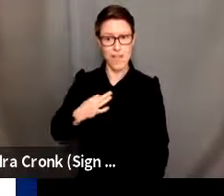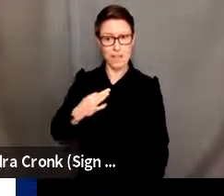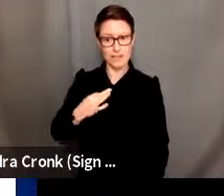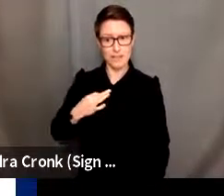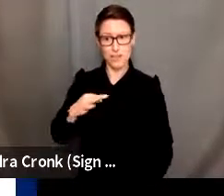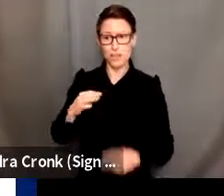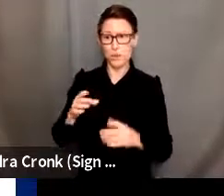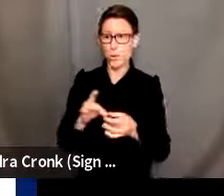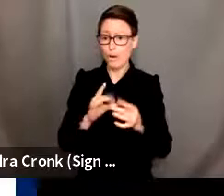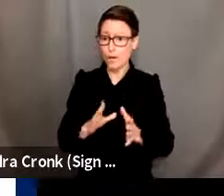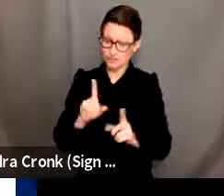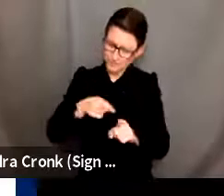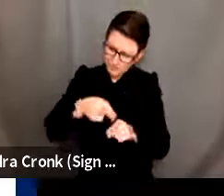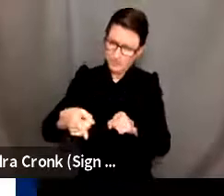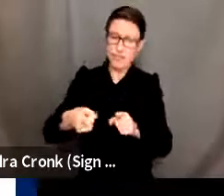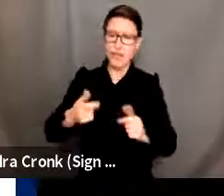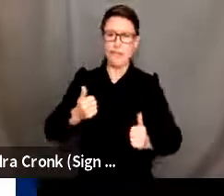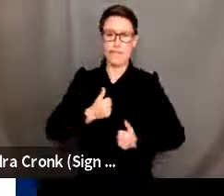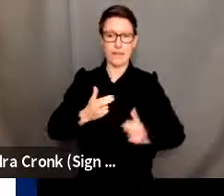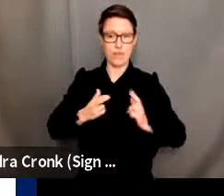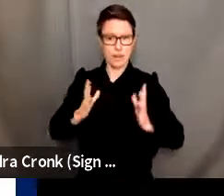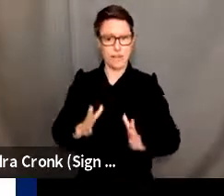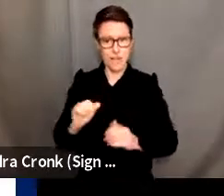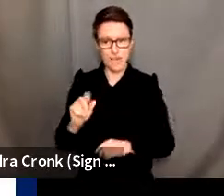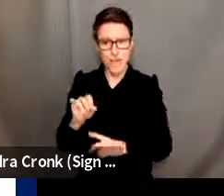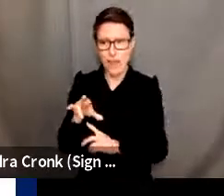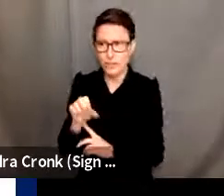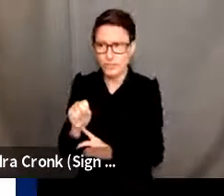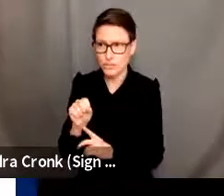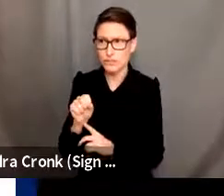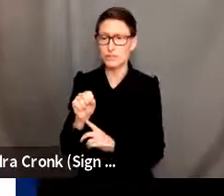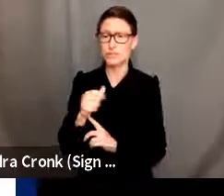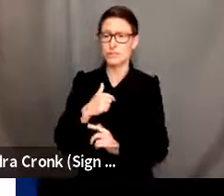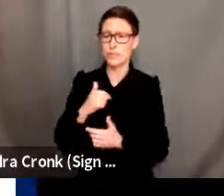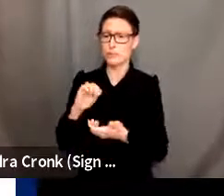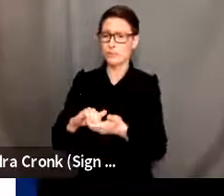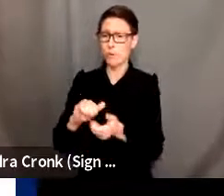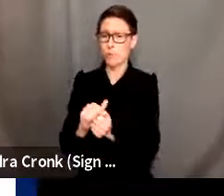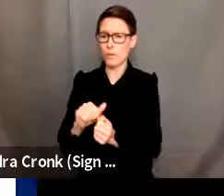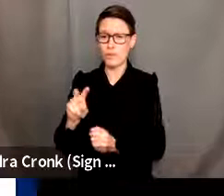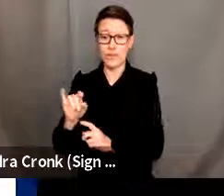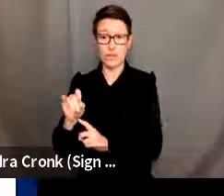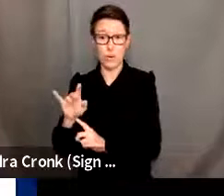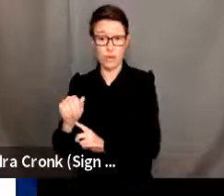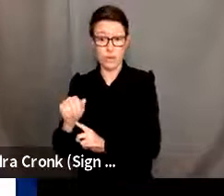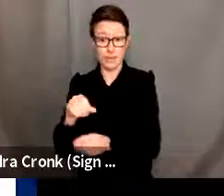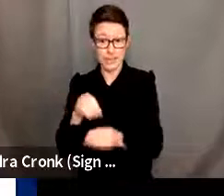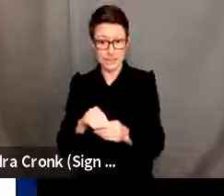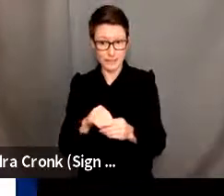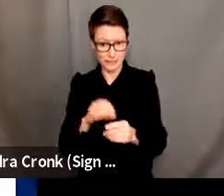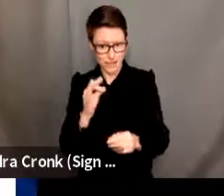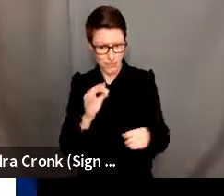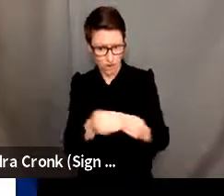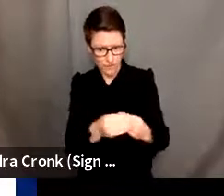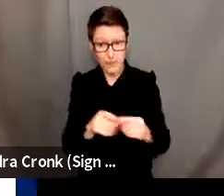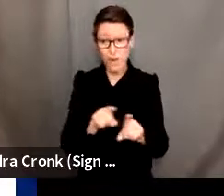veteran affairs. I work with Victoria in our Fresno office and at the hospice house, and then also with